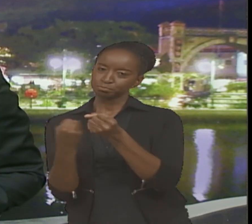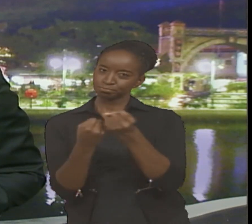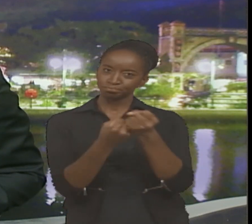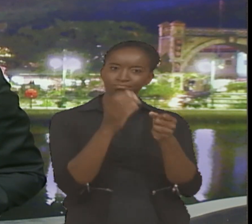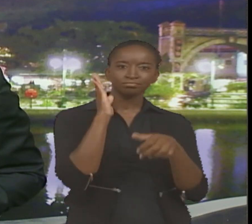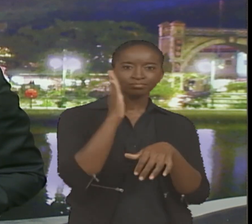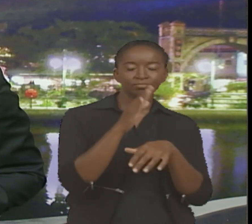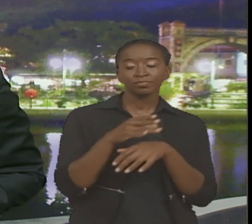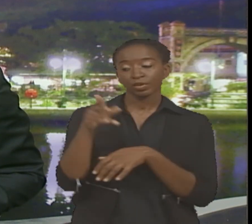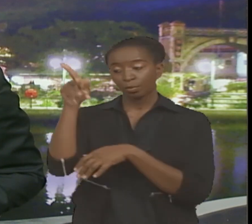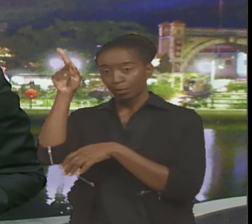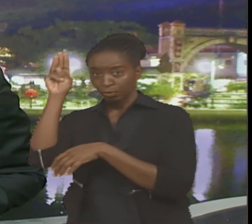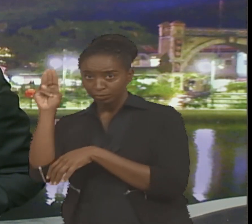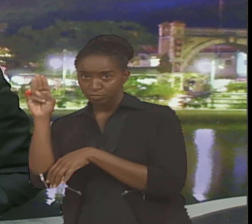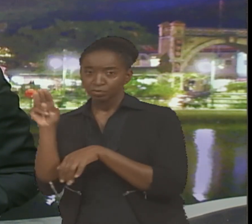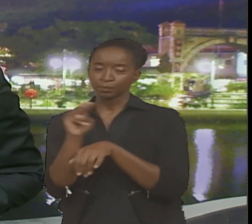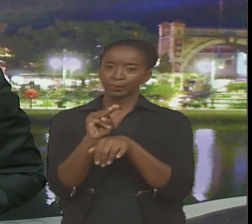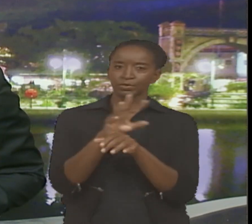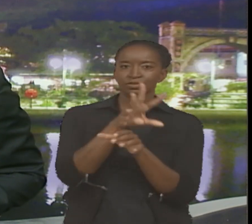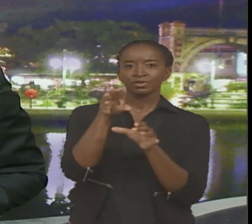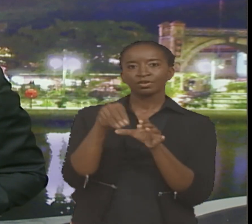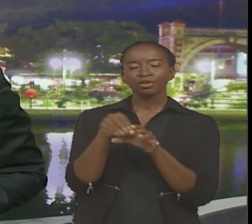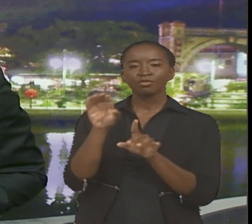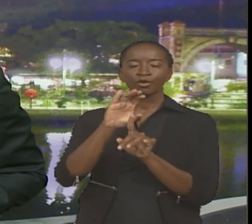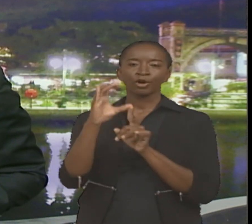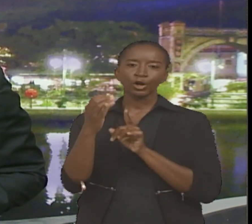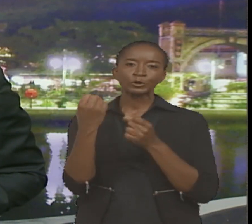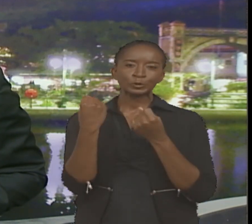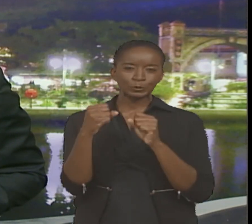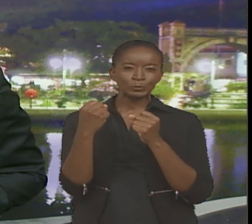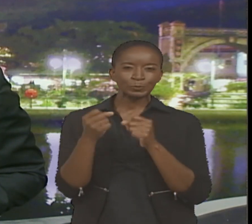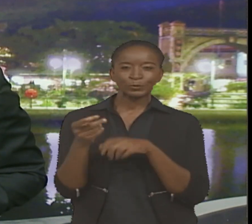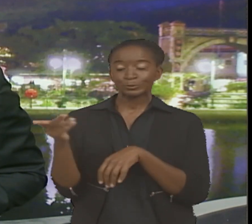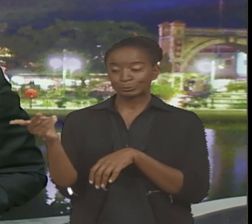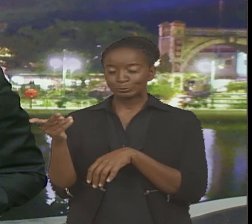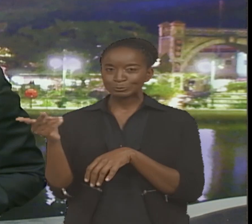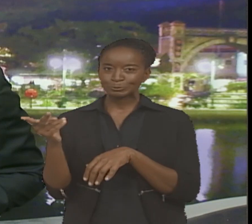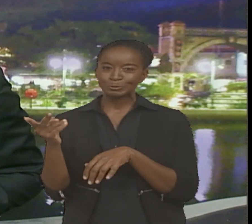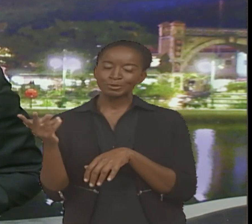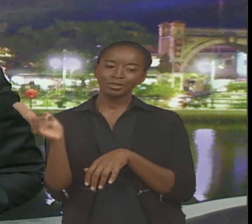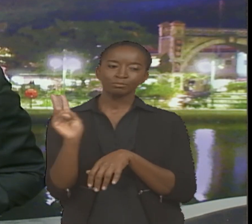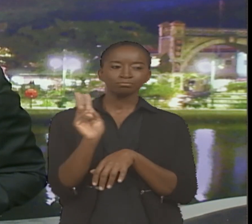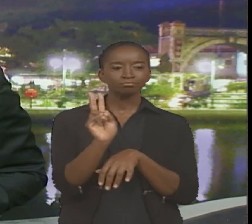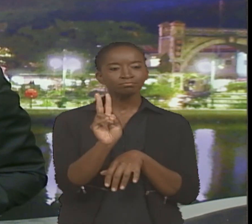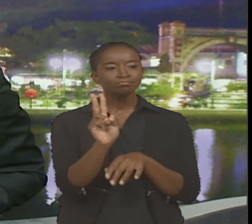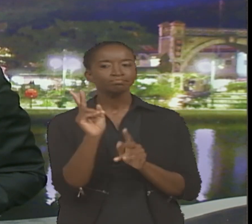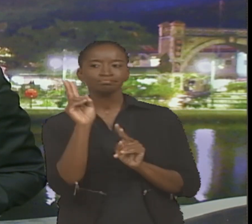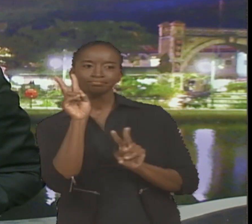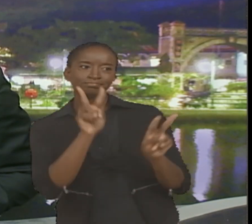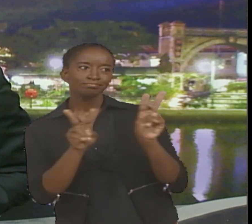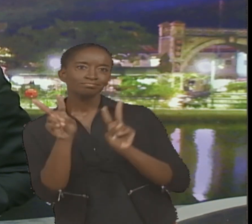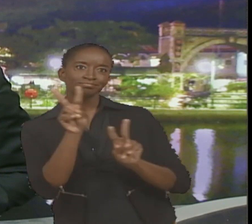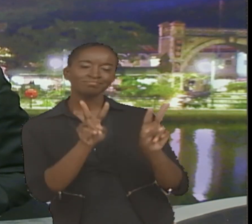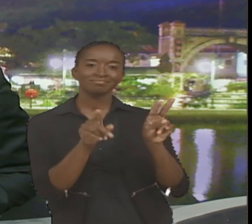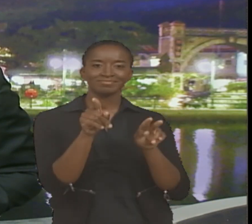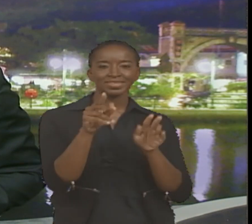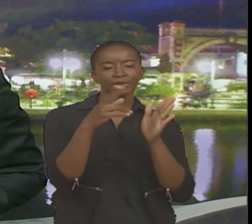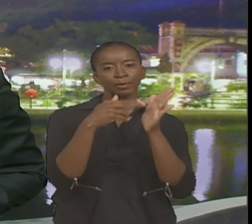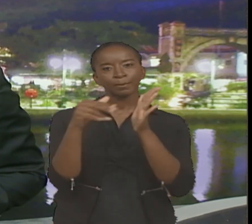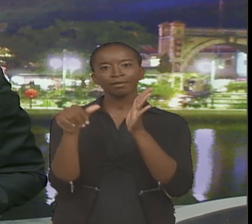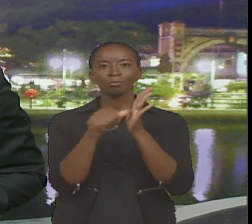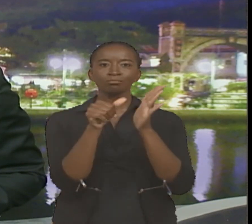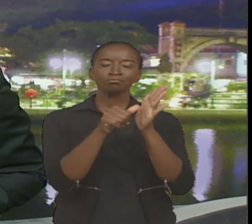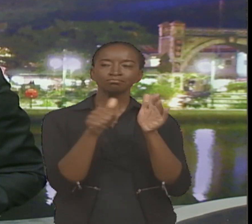Creative Economy, Culture and Sports, John King, were among the first to take in the arts exhibition, The Arrivants, Art and Migration